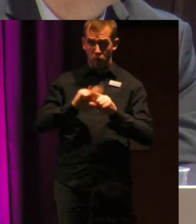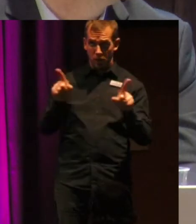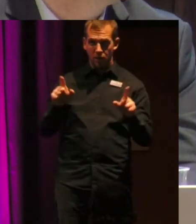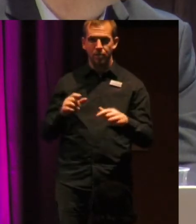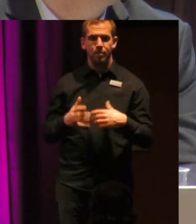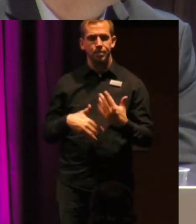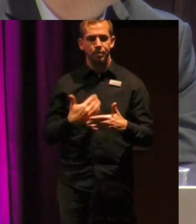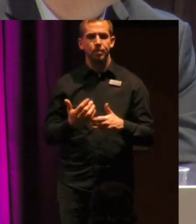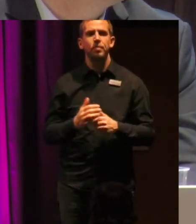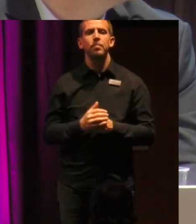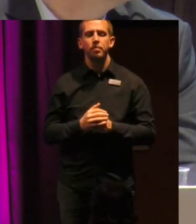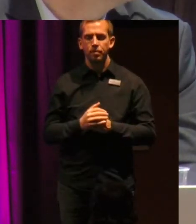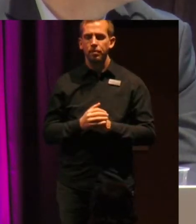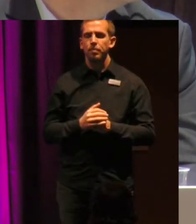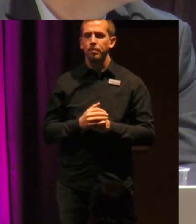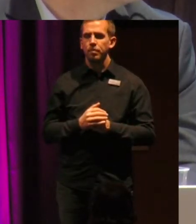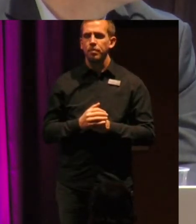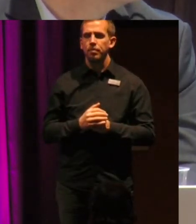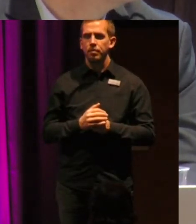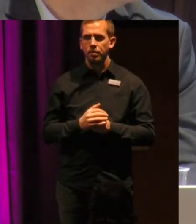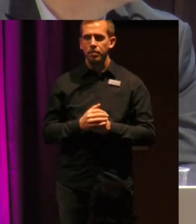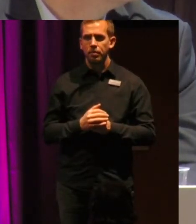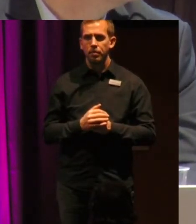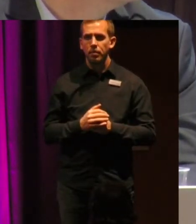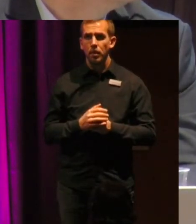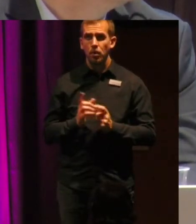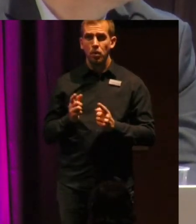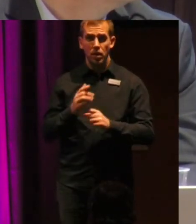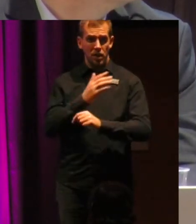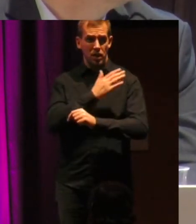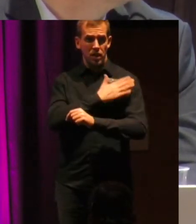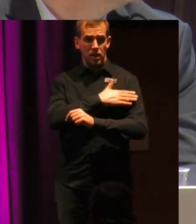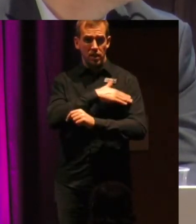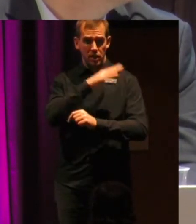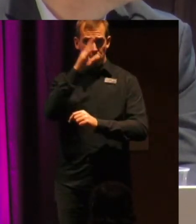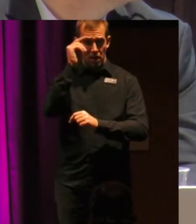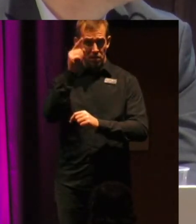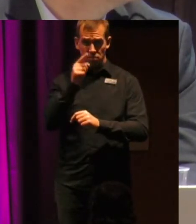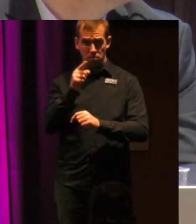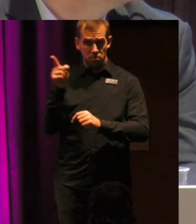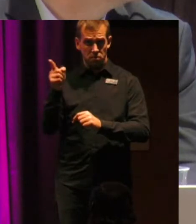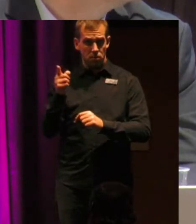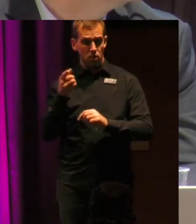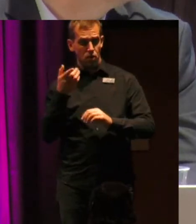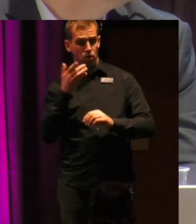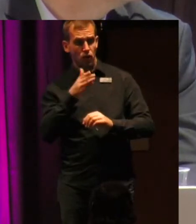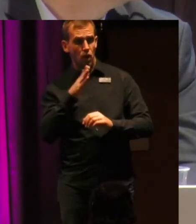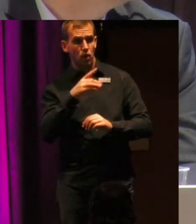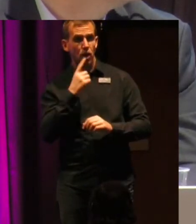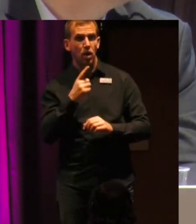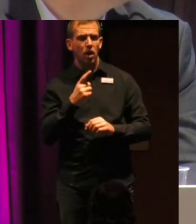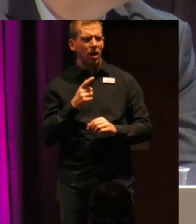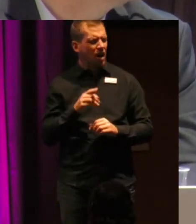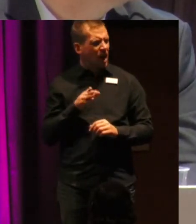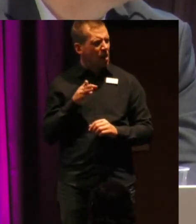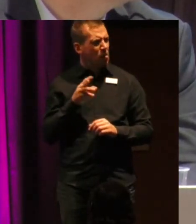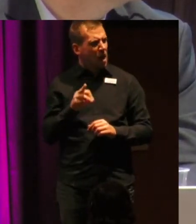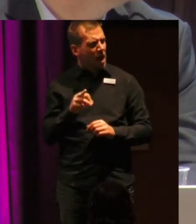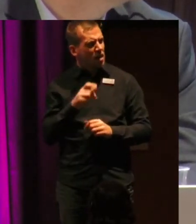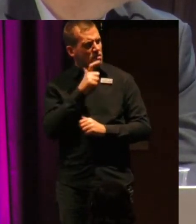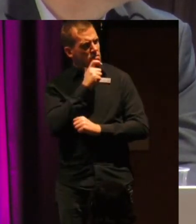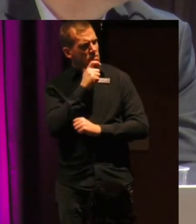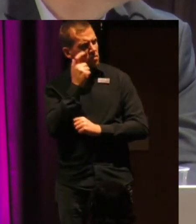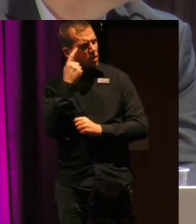at the highest level, at civil servants, they refer, yes, it has something to do with the